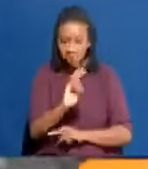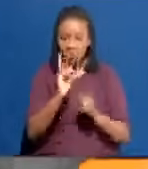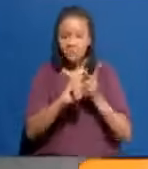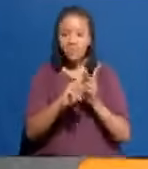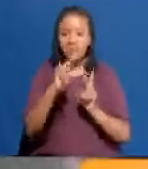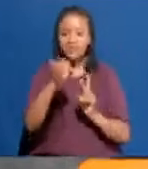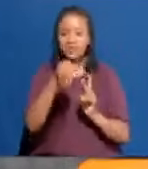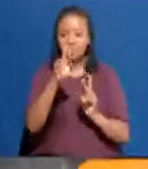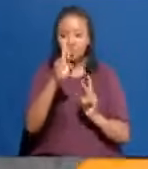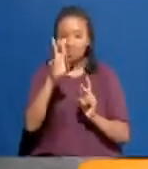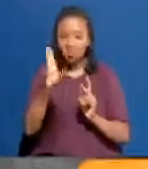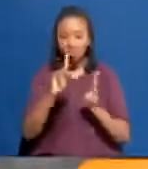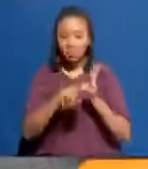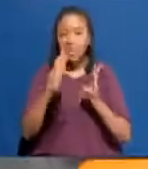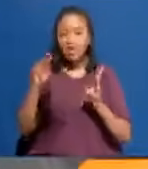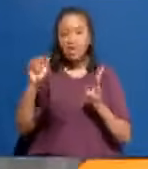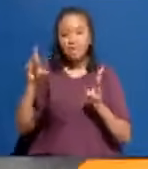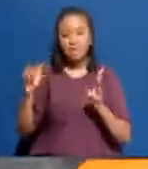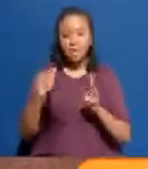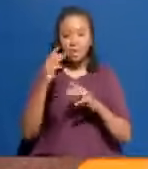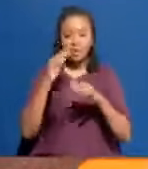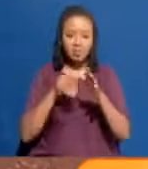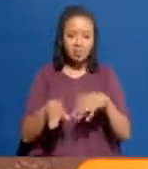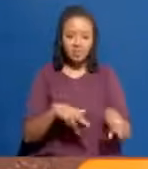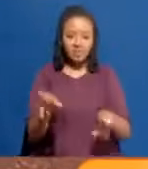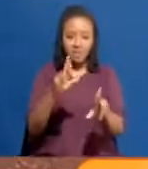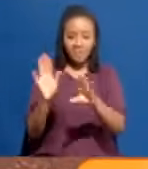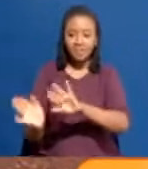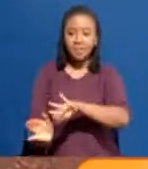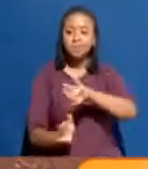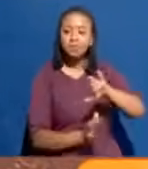Laura Otieno, Citizen TV. All right, Laura, thanks so much for that. Now